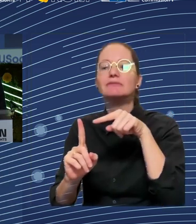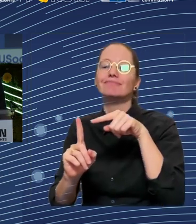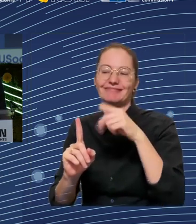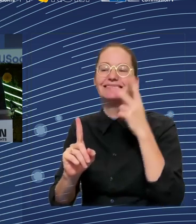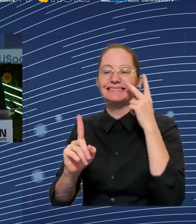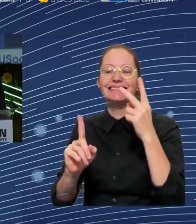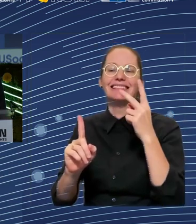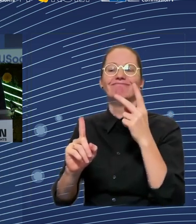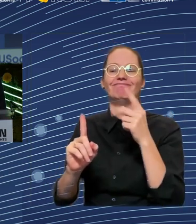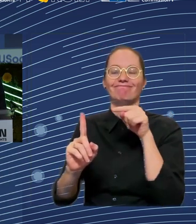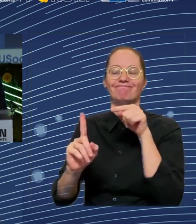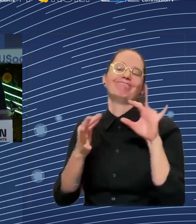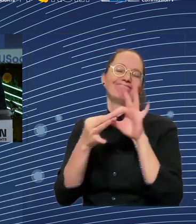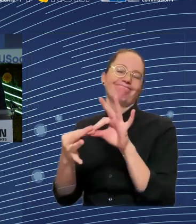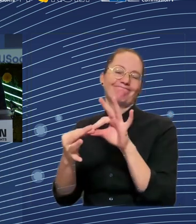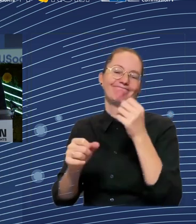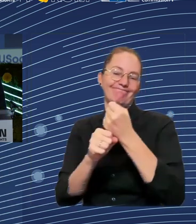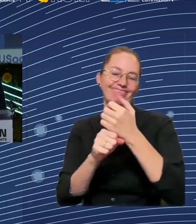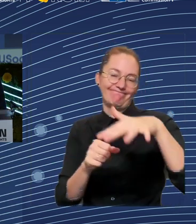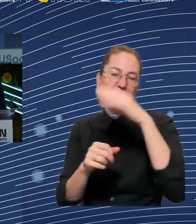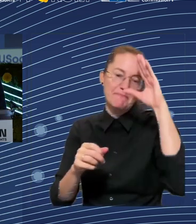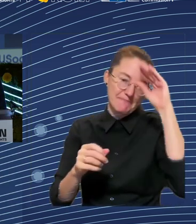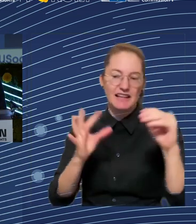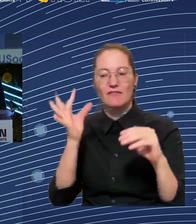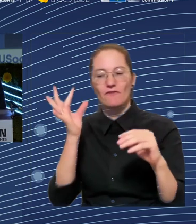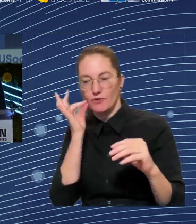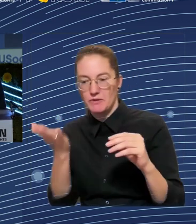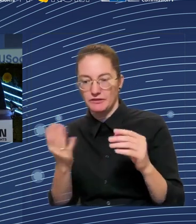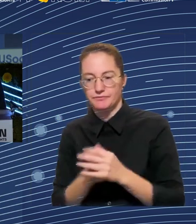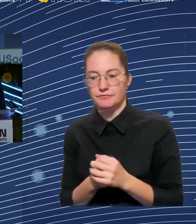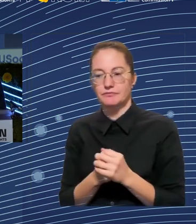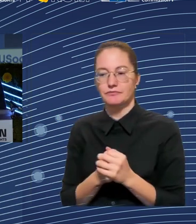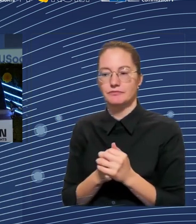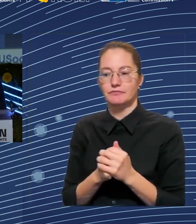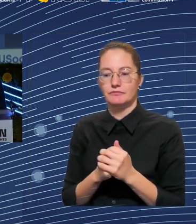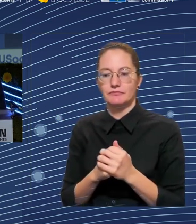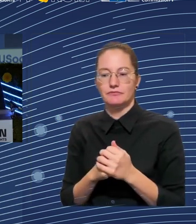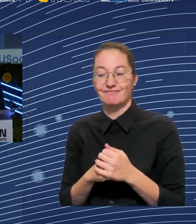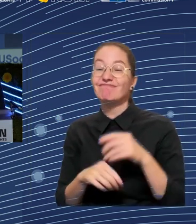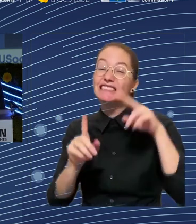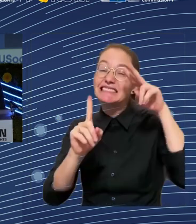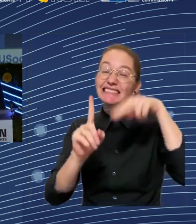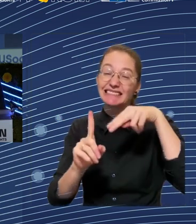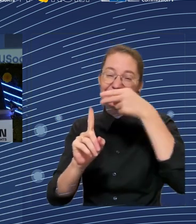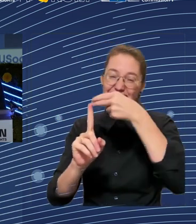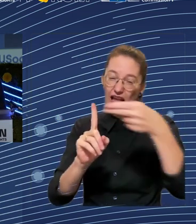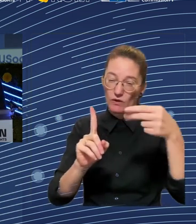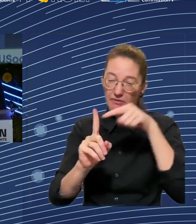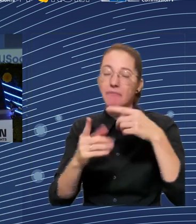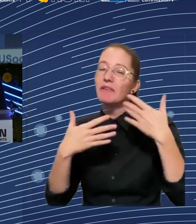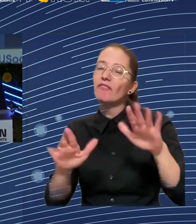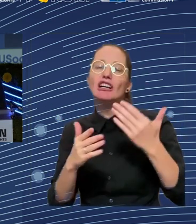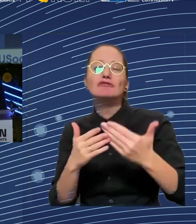boys in some EU countries. In other countries, they have disappeared. Where they are relatively modest. But if you look at difference in